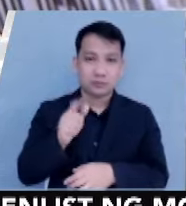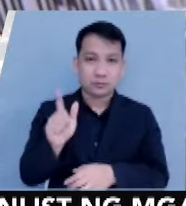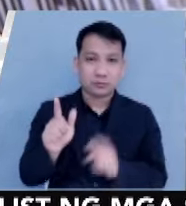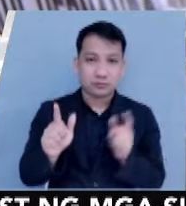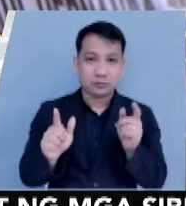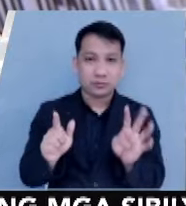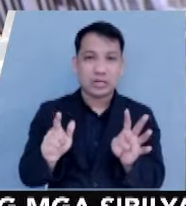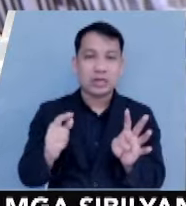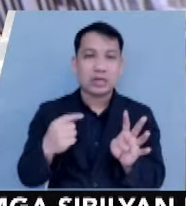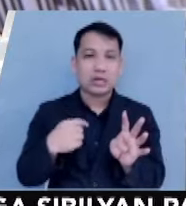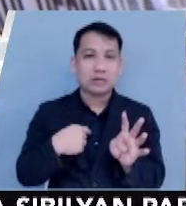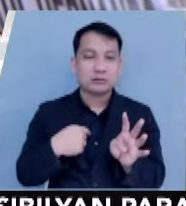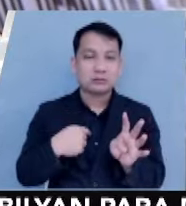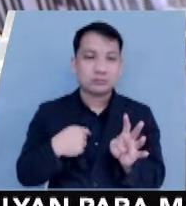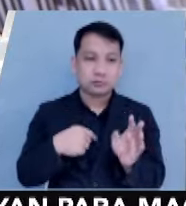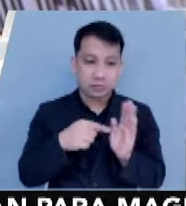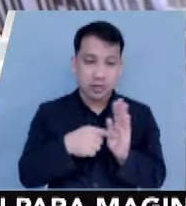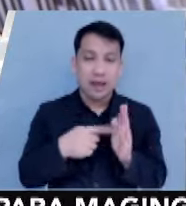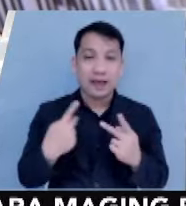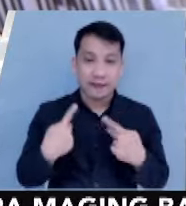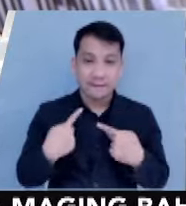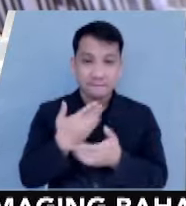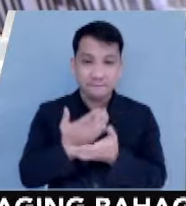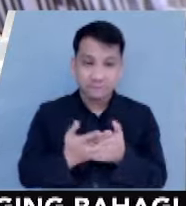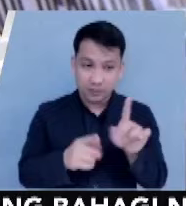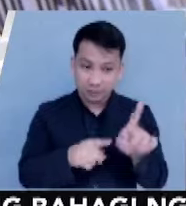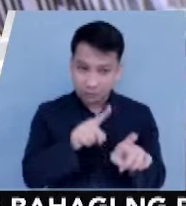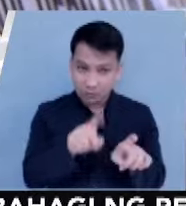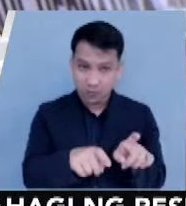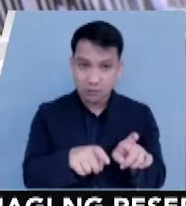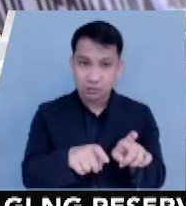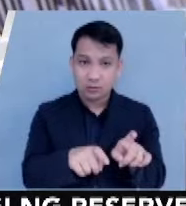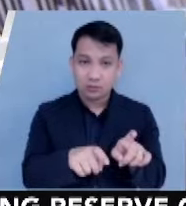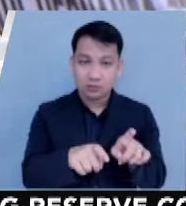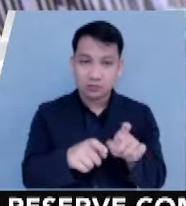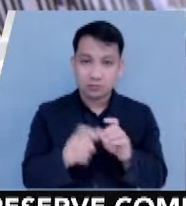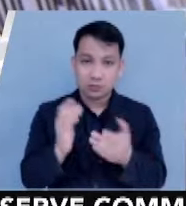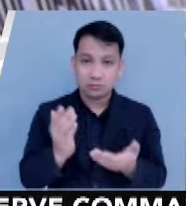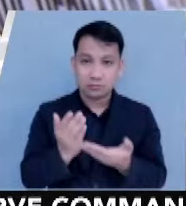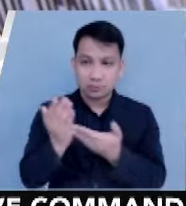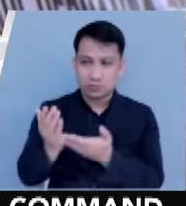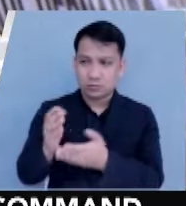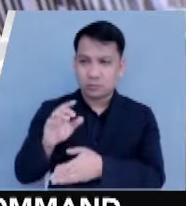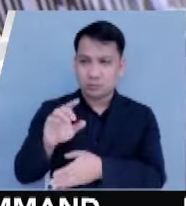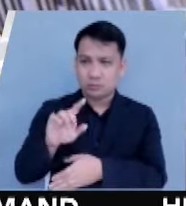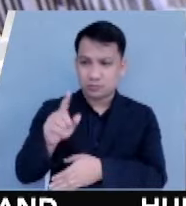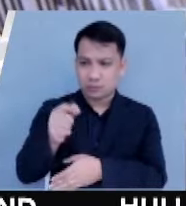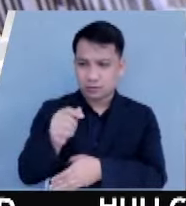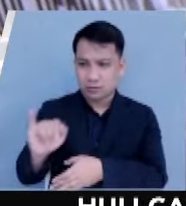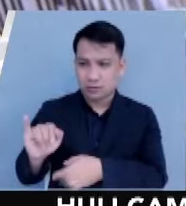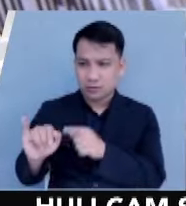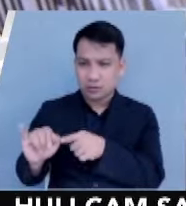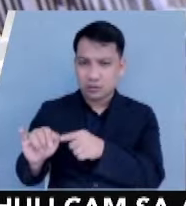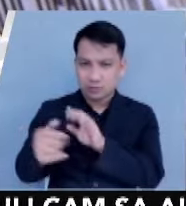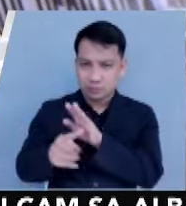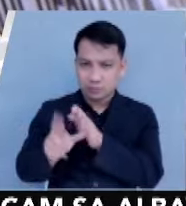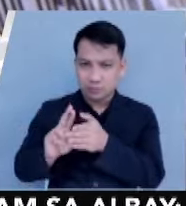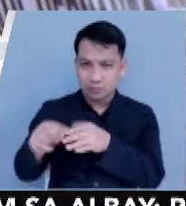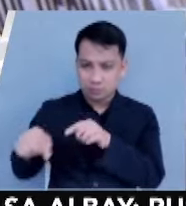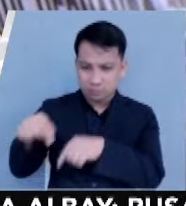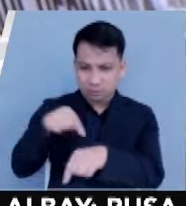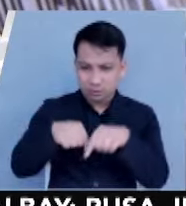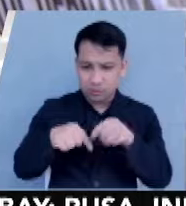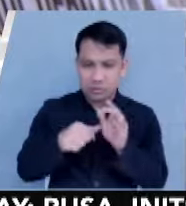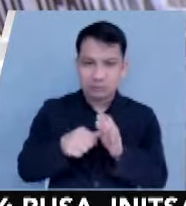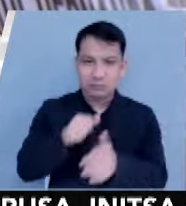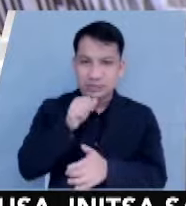2024. Indeed, there were some questions that were referred to the AI, and I reviewed over it. They are not